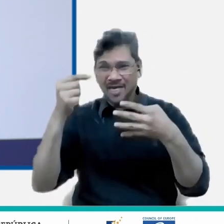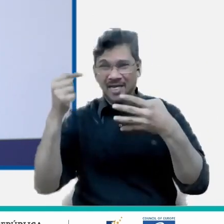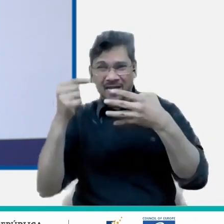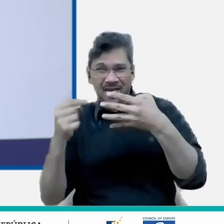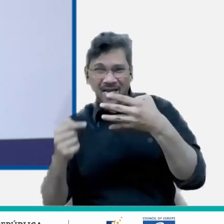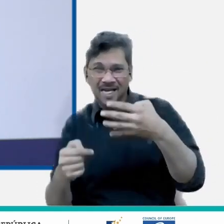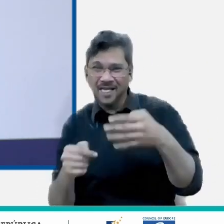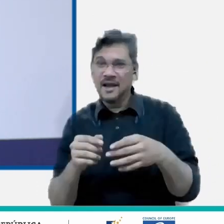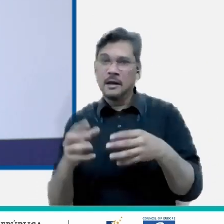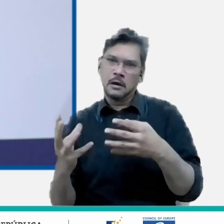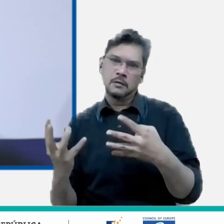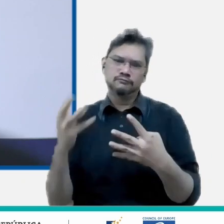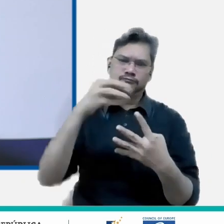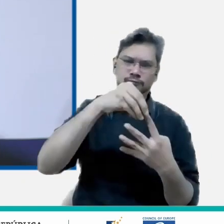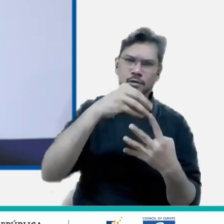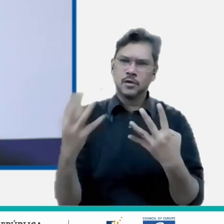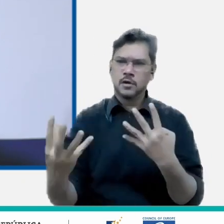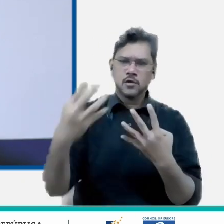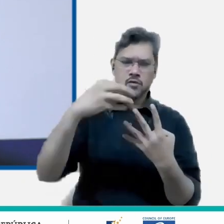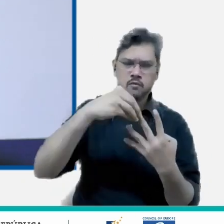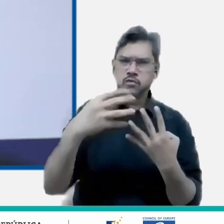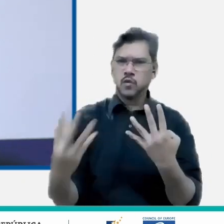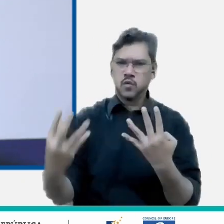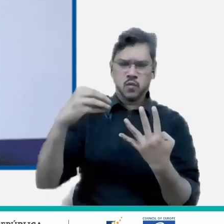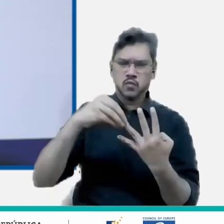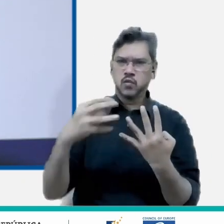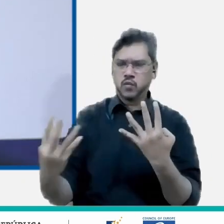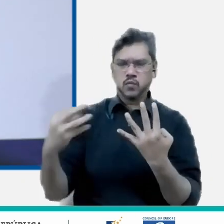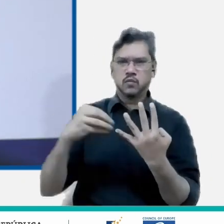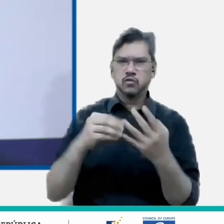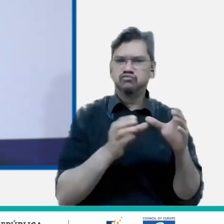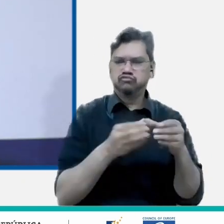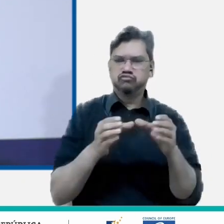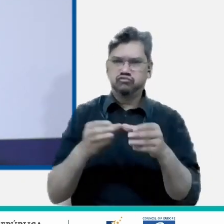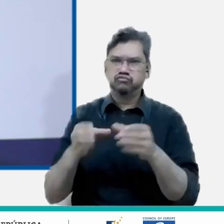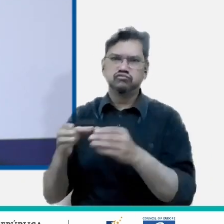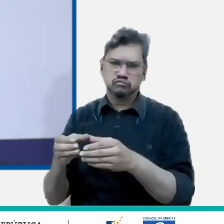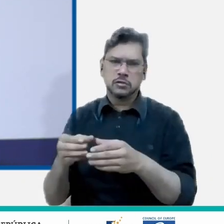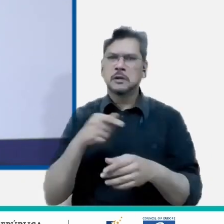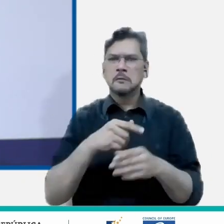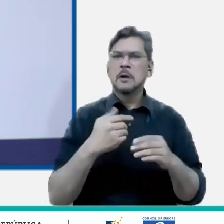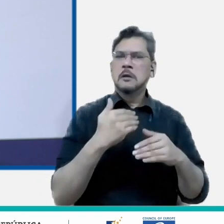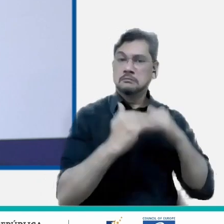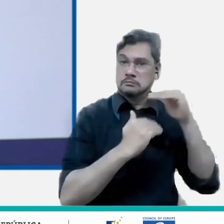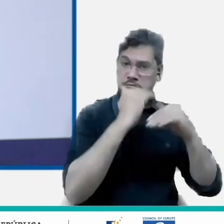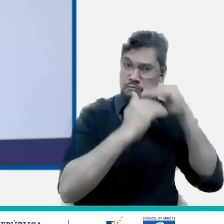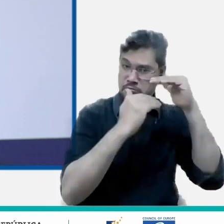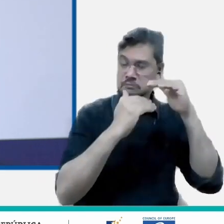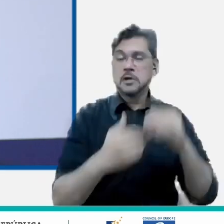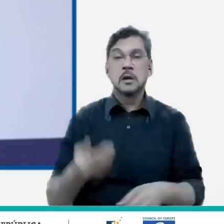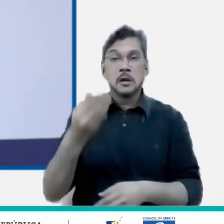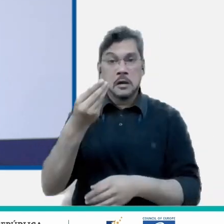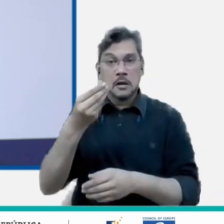of development that will need development and investment. And all of them are discussed in a